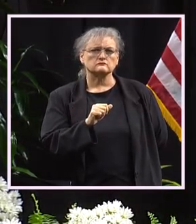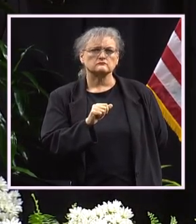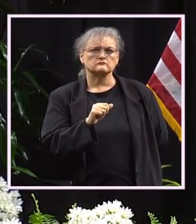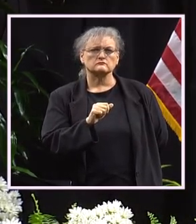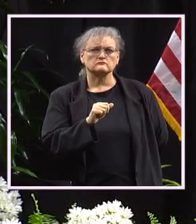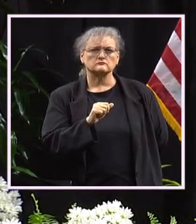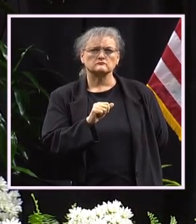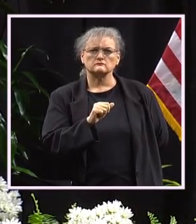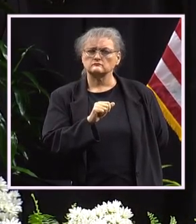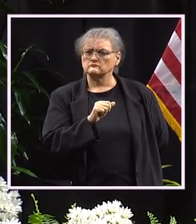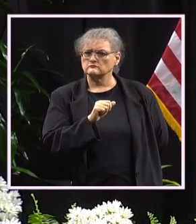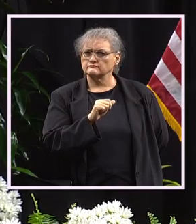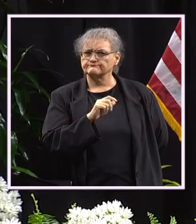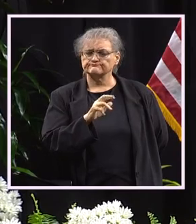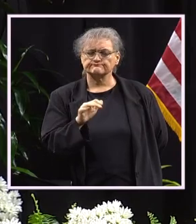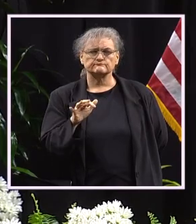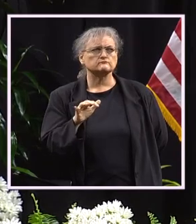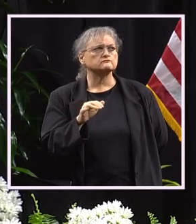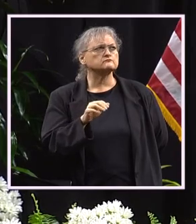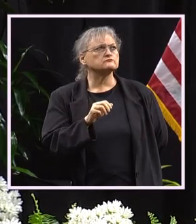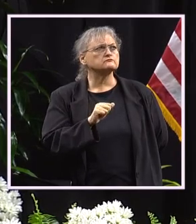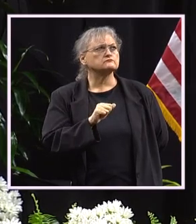Nitish Reddy Gundla,